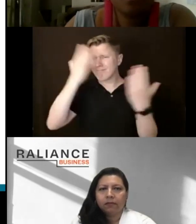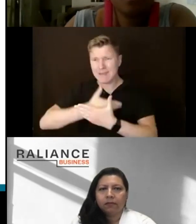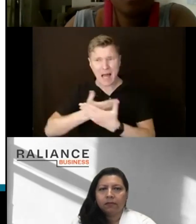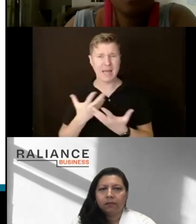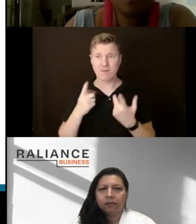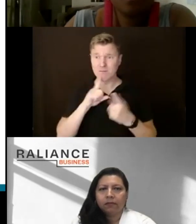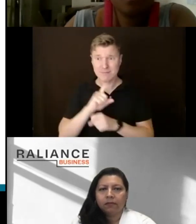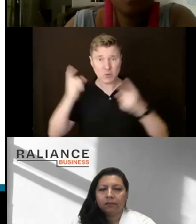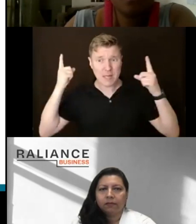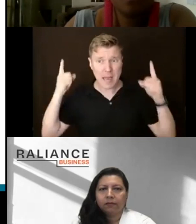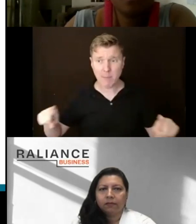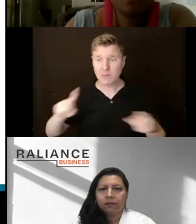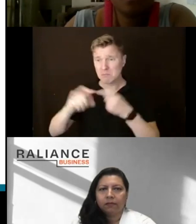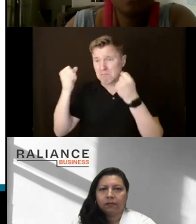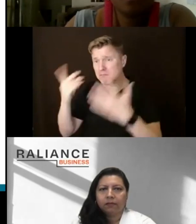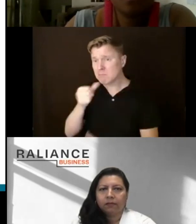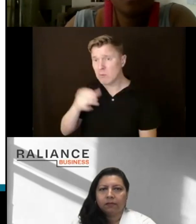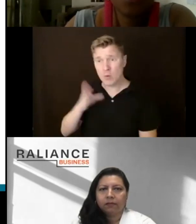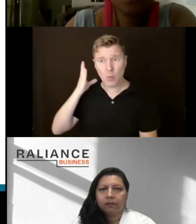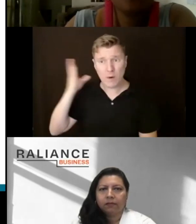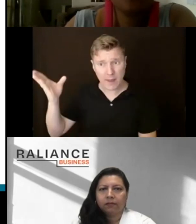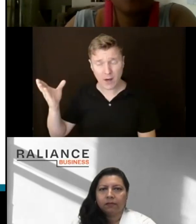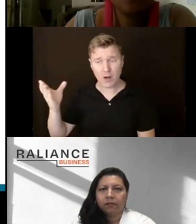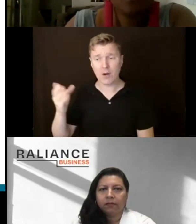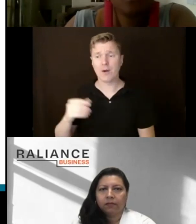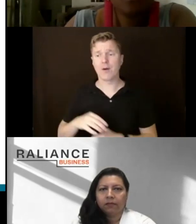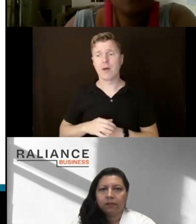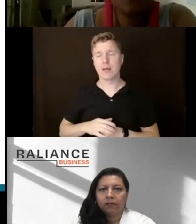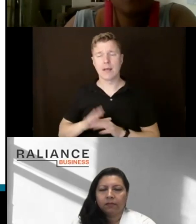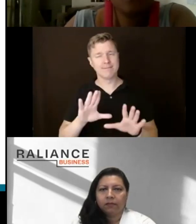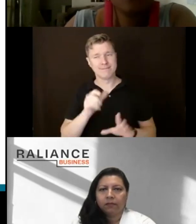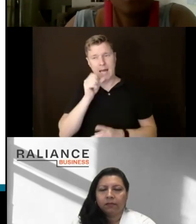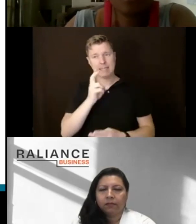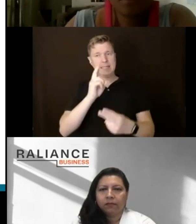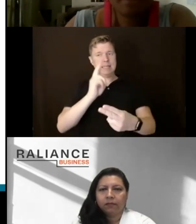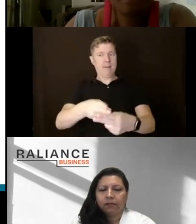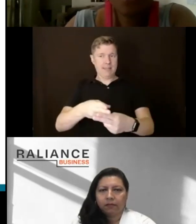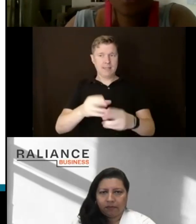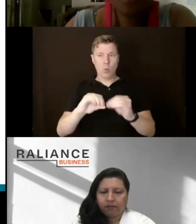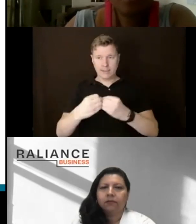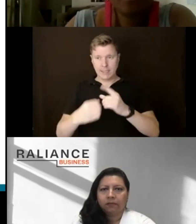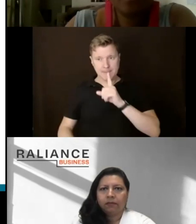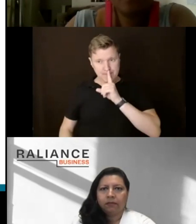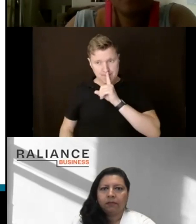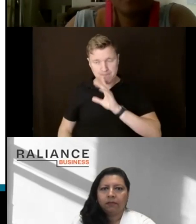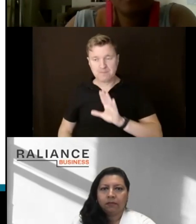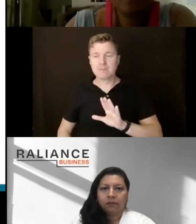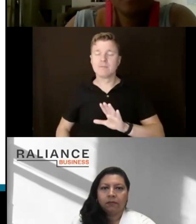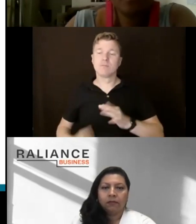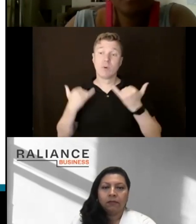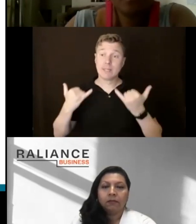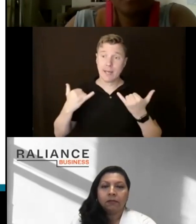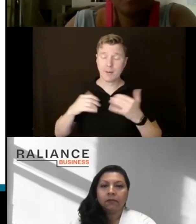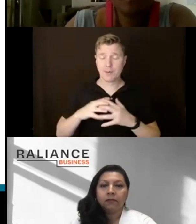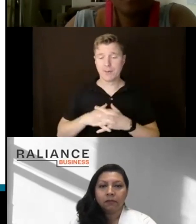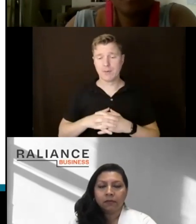like so many women who worked at their workplace. And I'm specifically choosing not to name the organization at this time, but